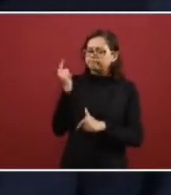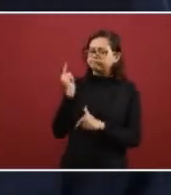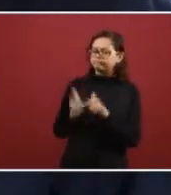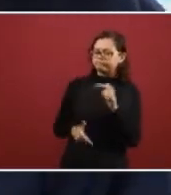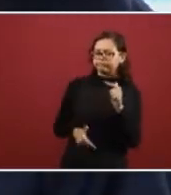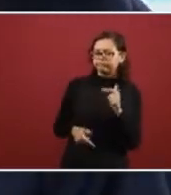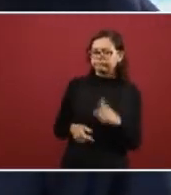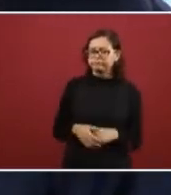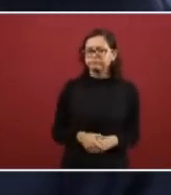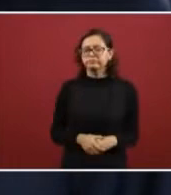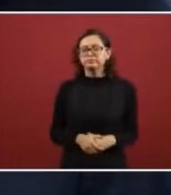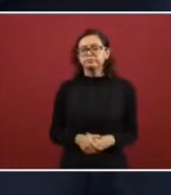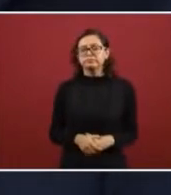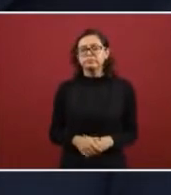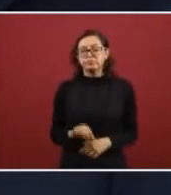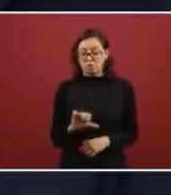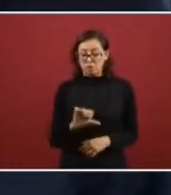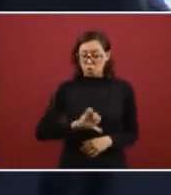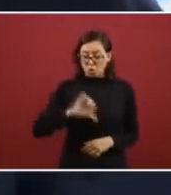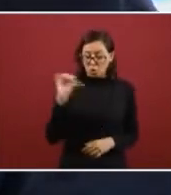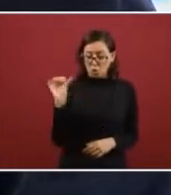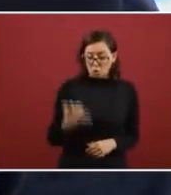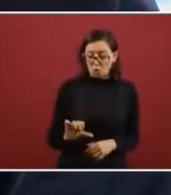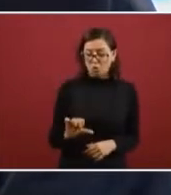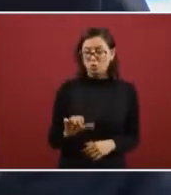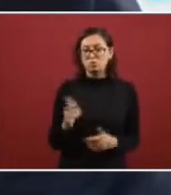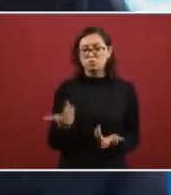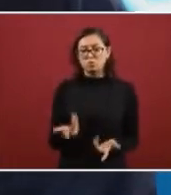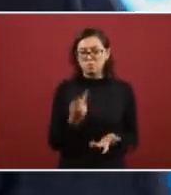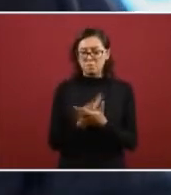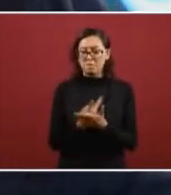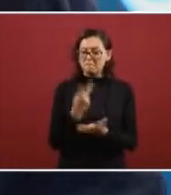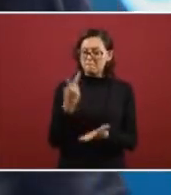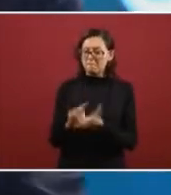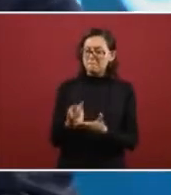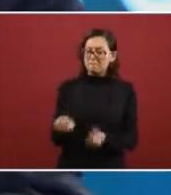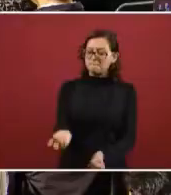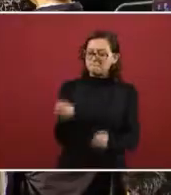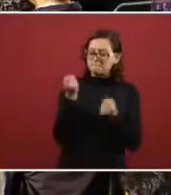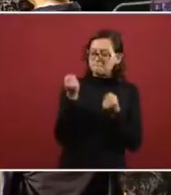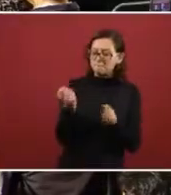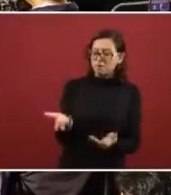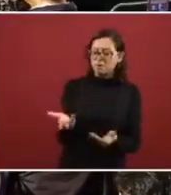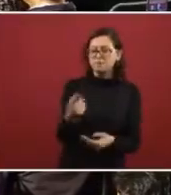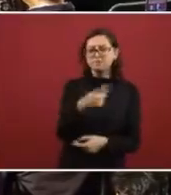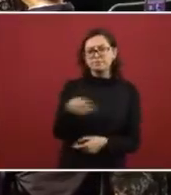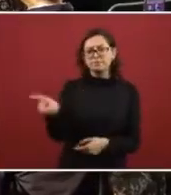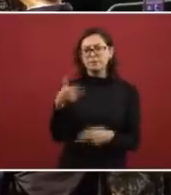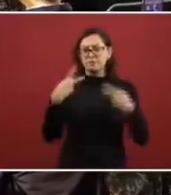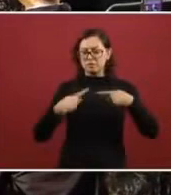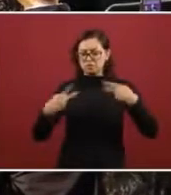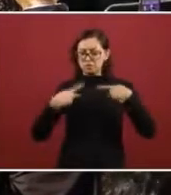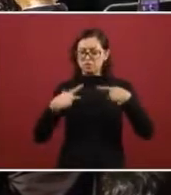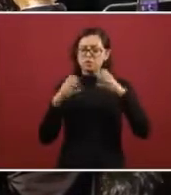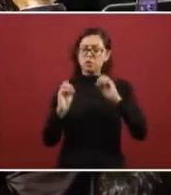preventative measures. So today we are going to be giving the